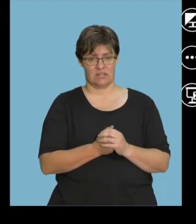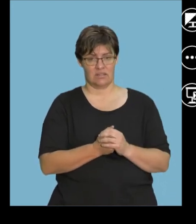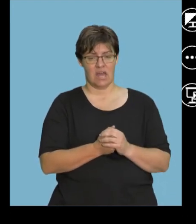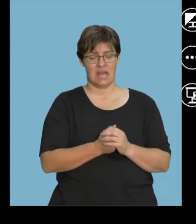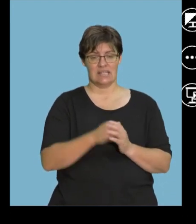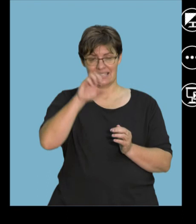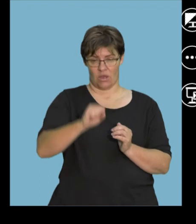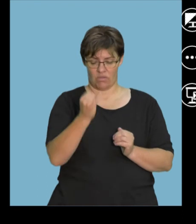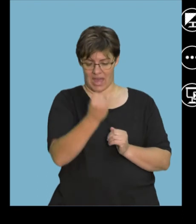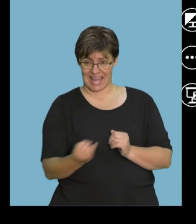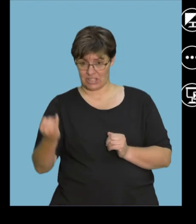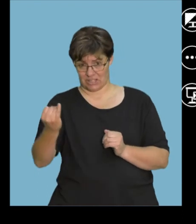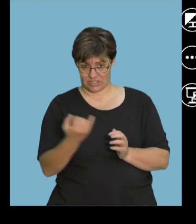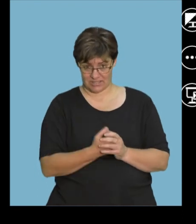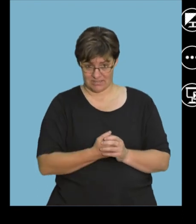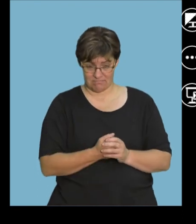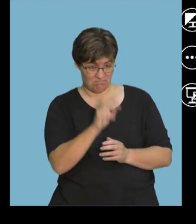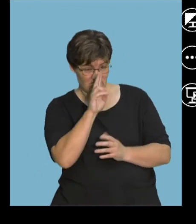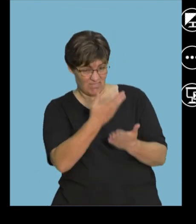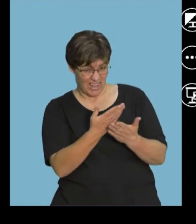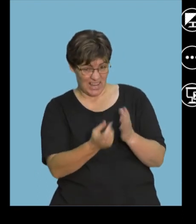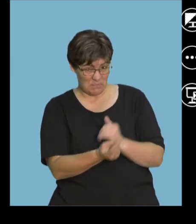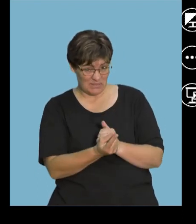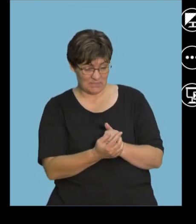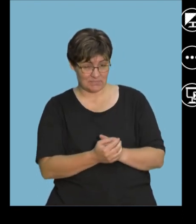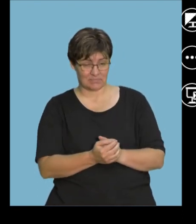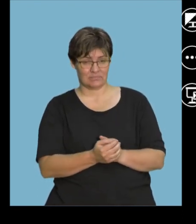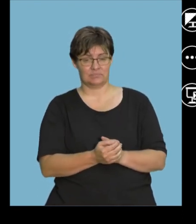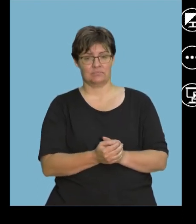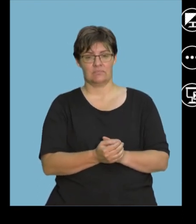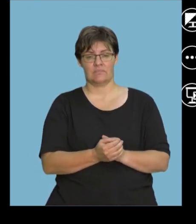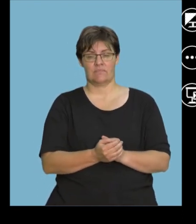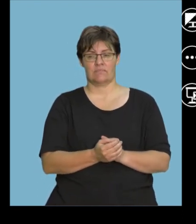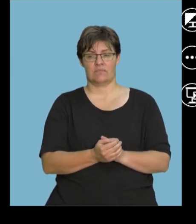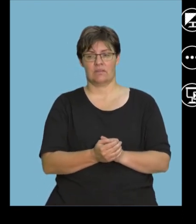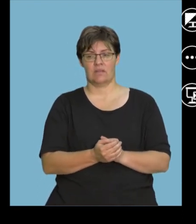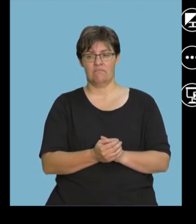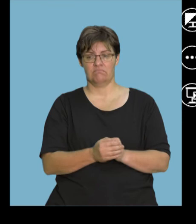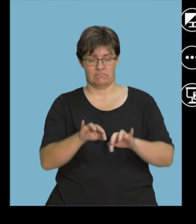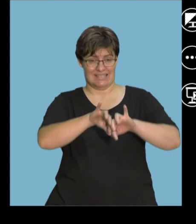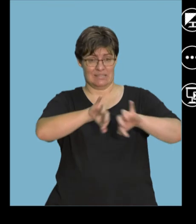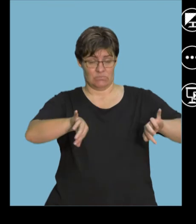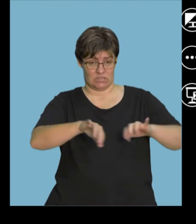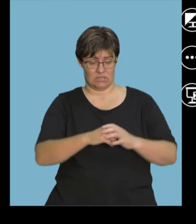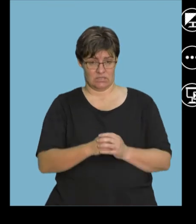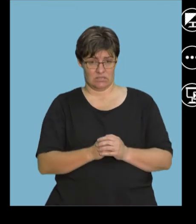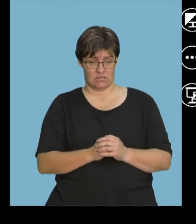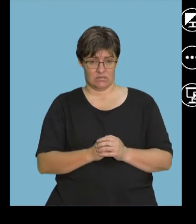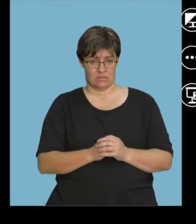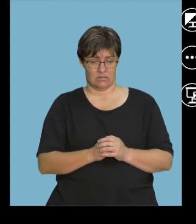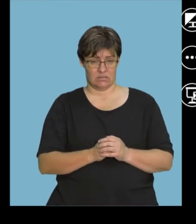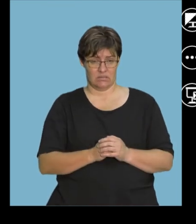isolation, of the south pole, right? Okay, so think about it. So if we separate